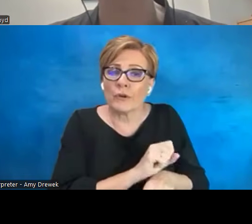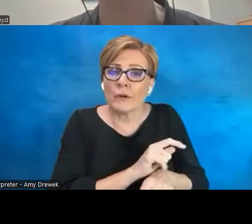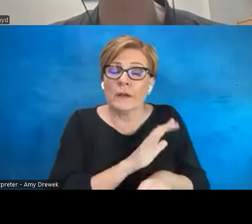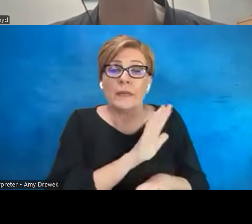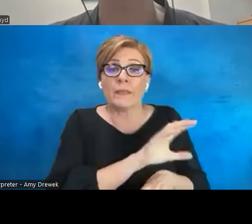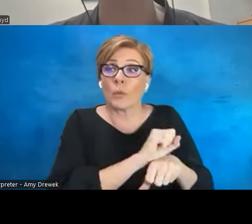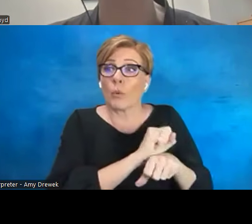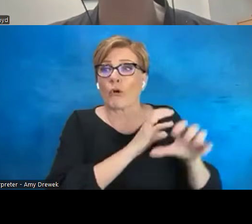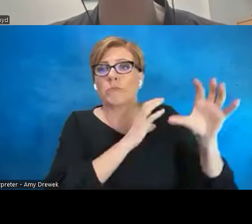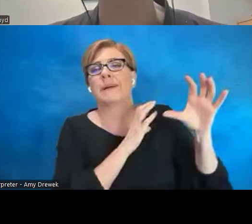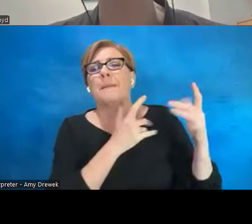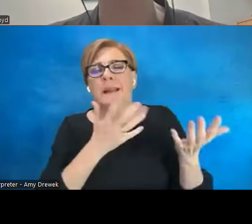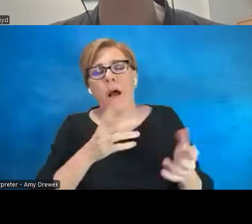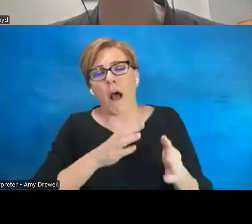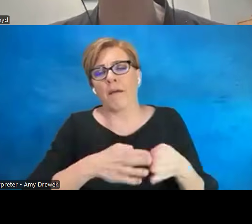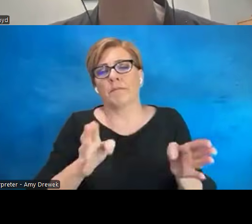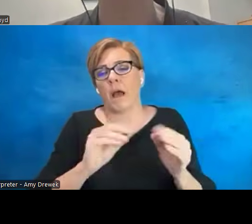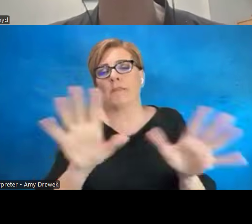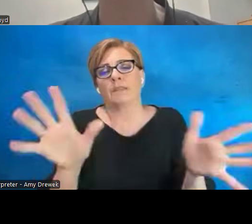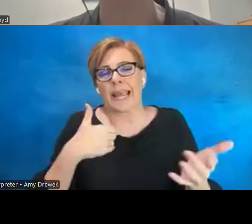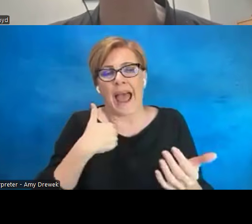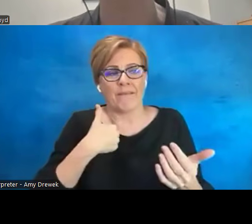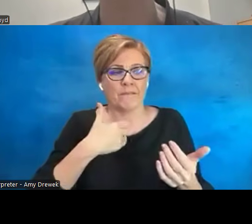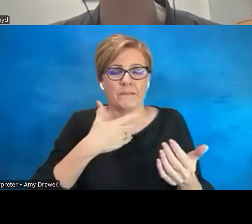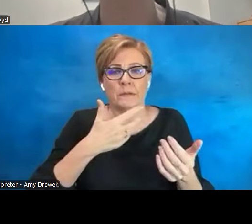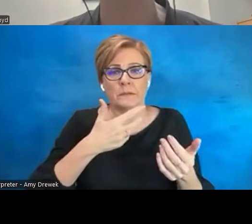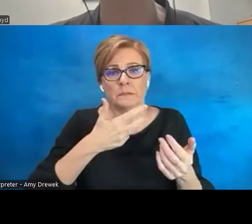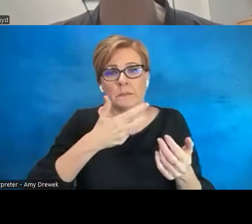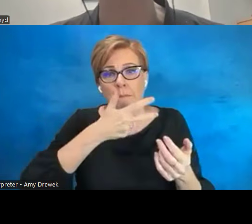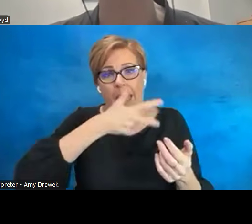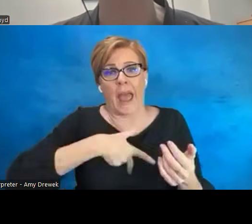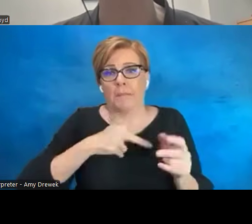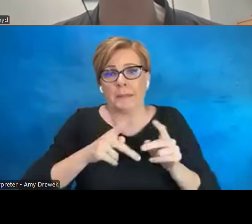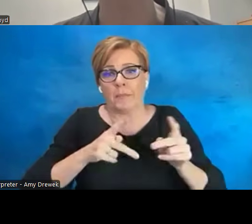bad apples who intentionally give wrong information, or